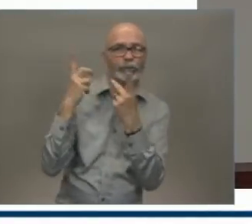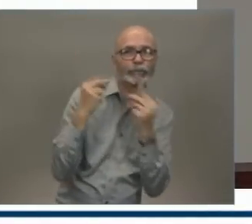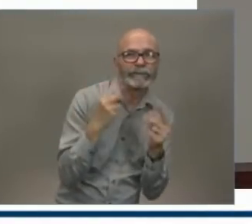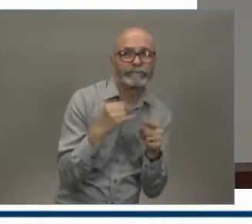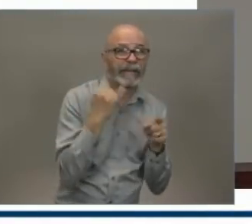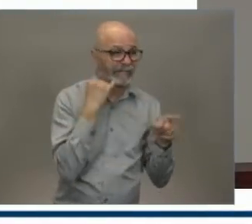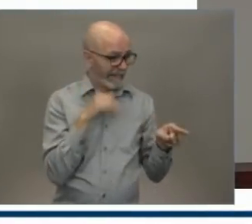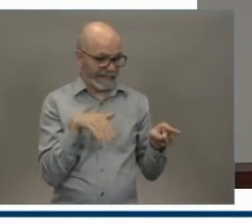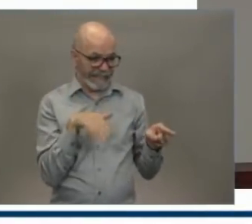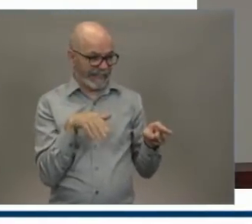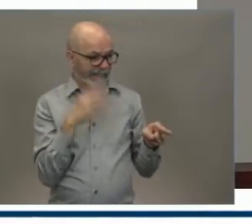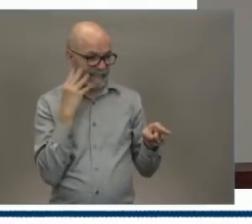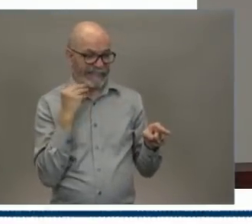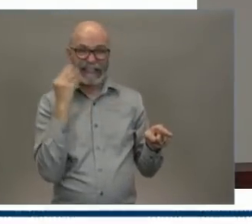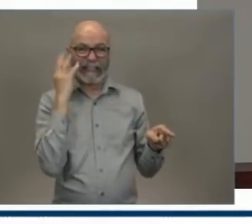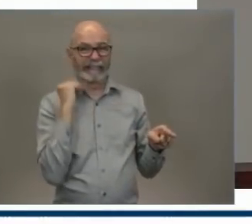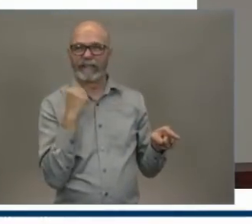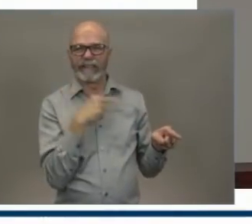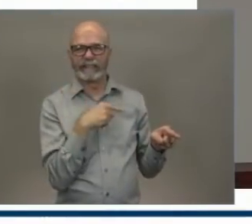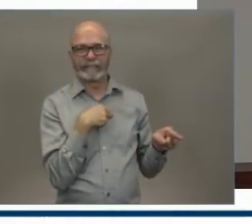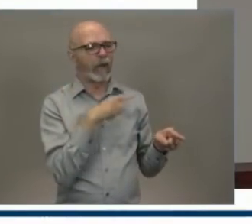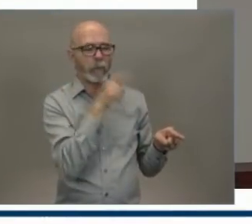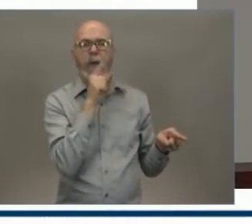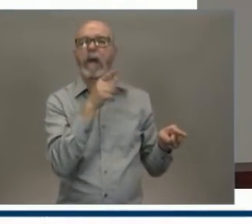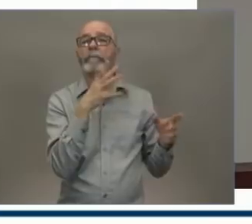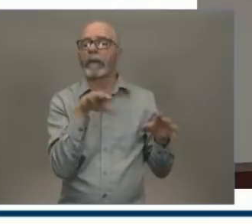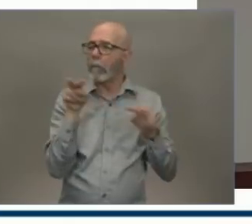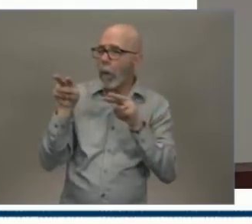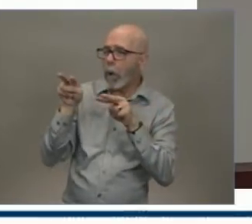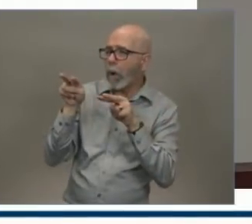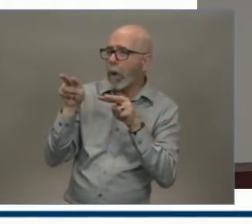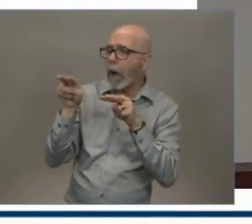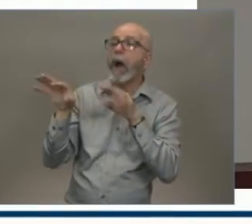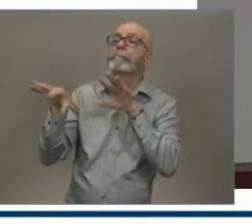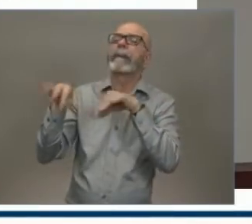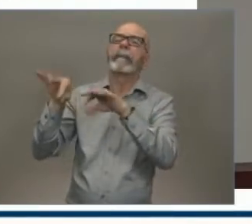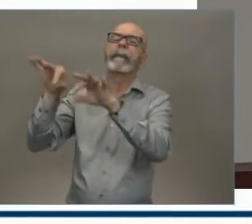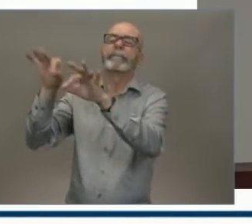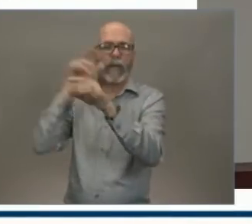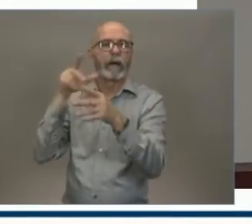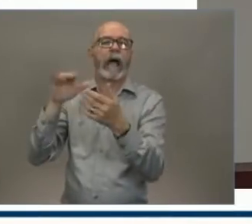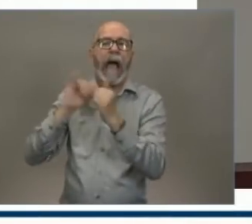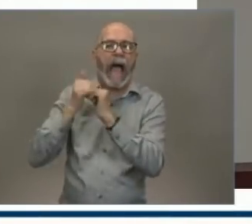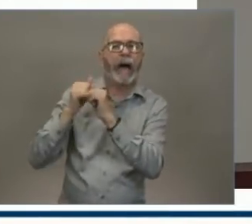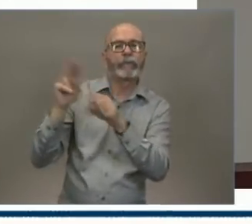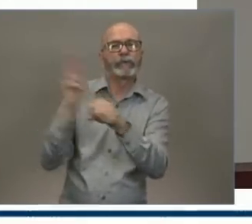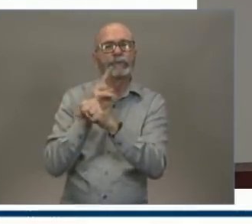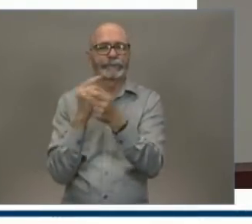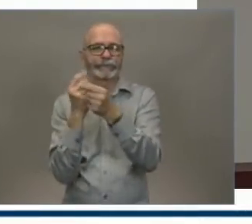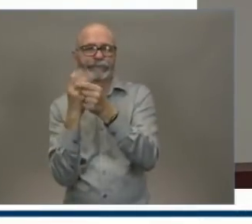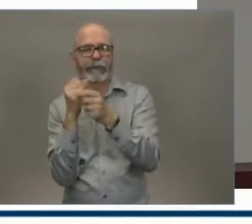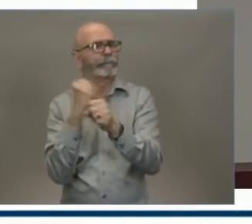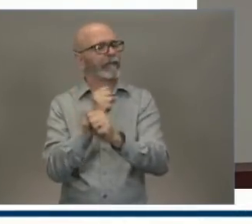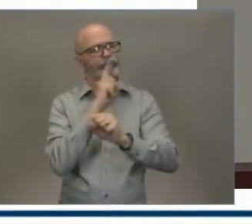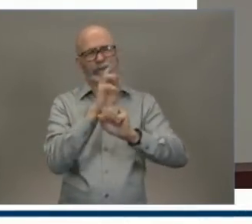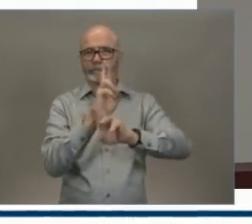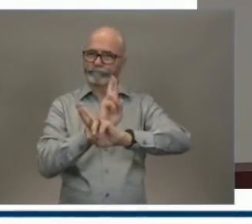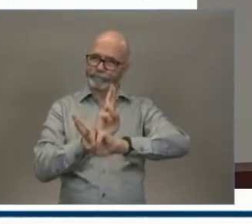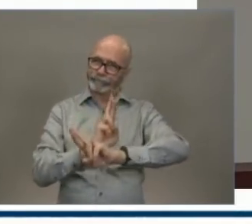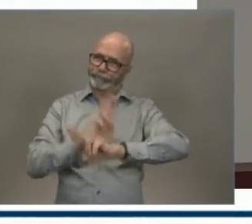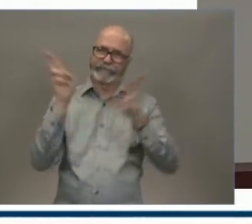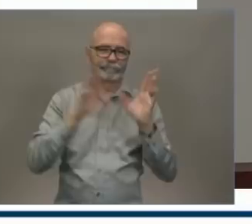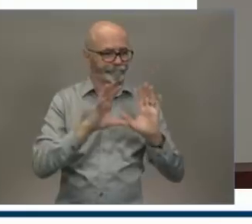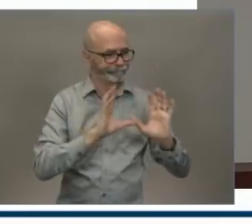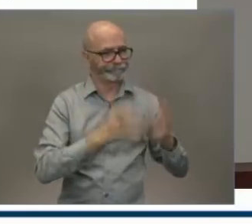their underlying skills. So we're in the process of building these pools of people that once we get into the detailed